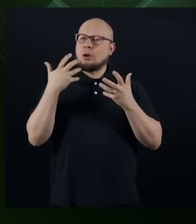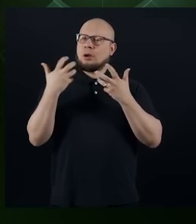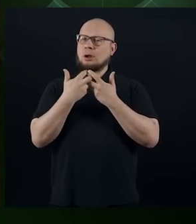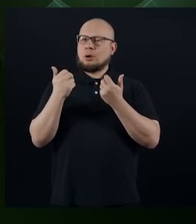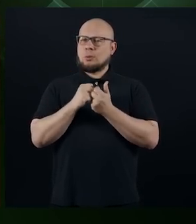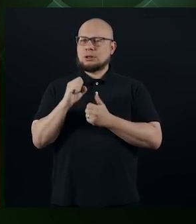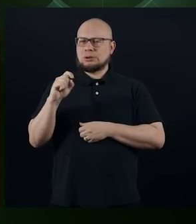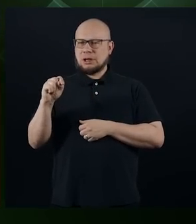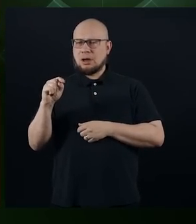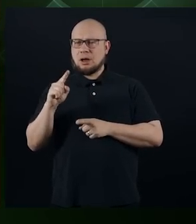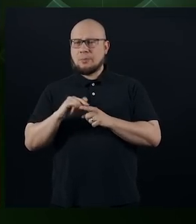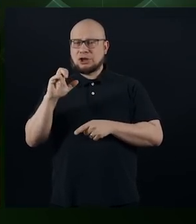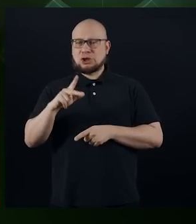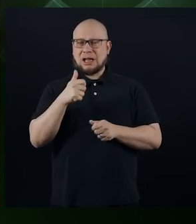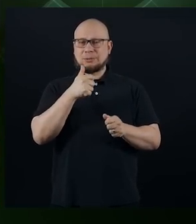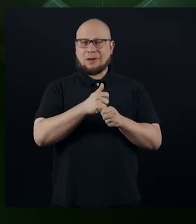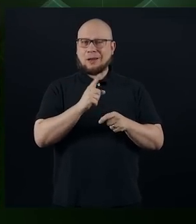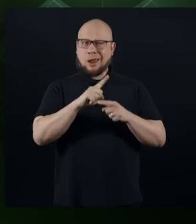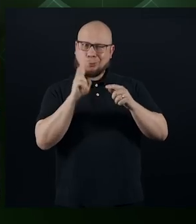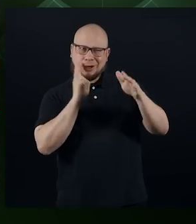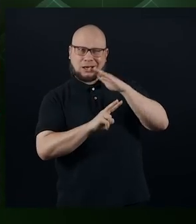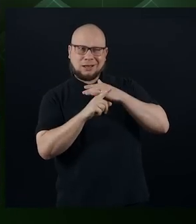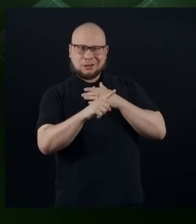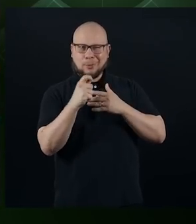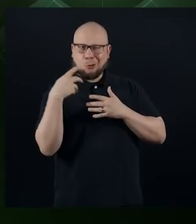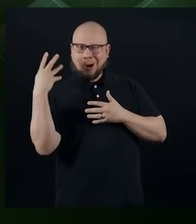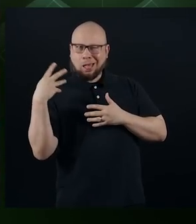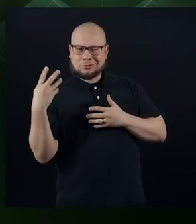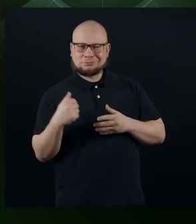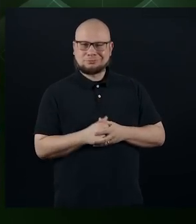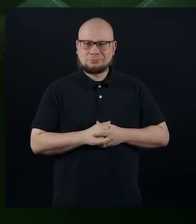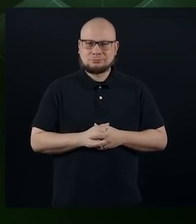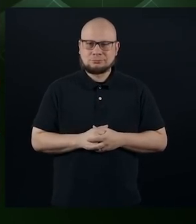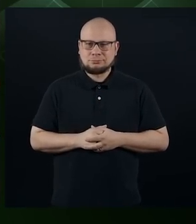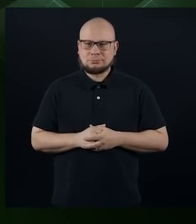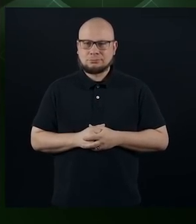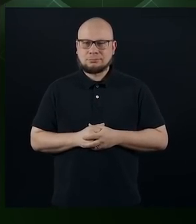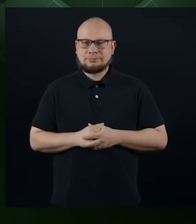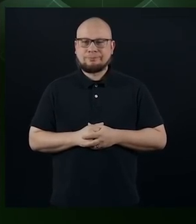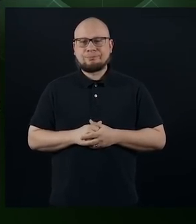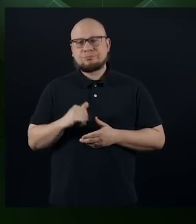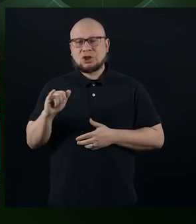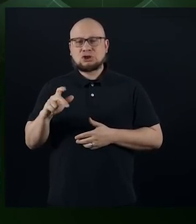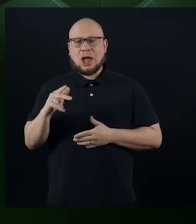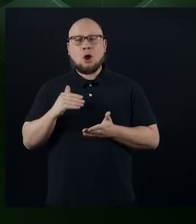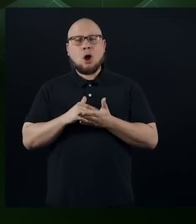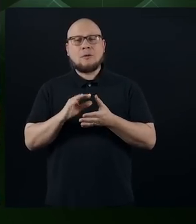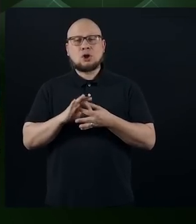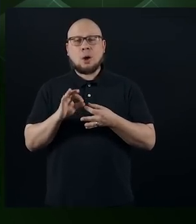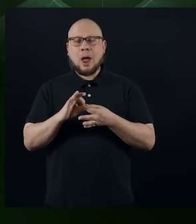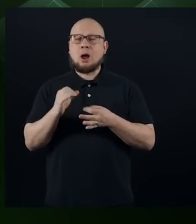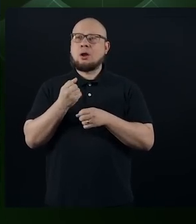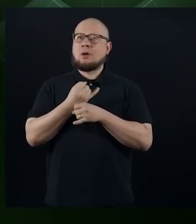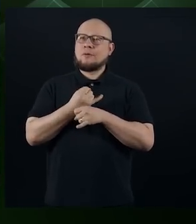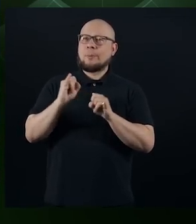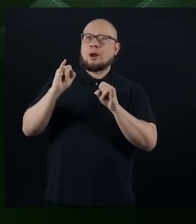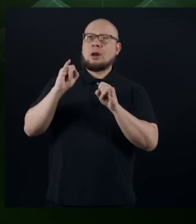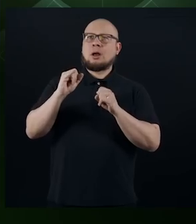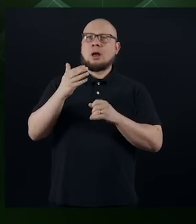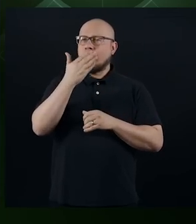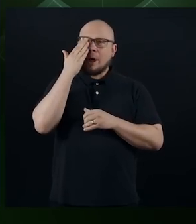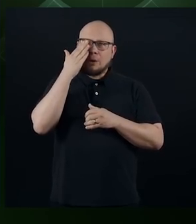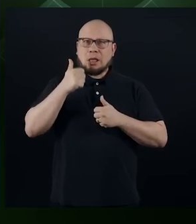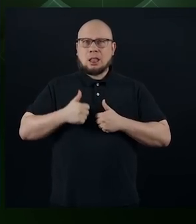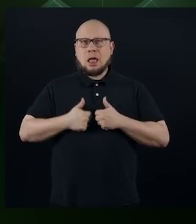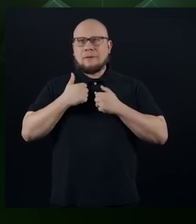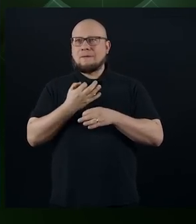unpredictable actions make him a great character to spark the adventure. Jack Sparrow talks so much about the freedom of the pirate's life and the freedom to have